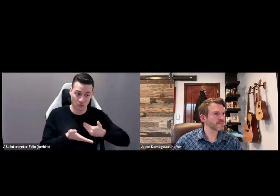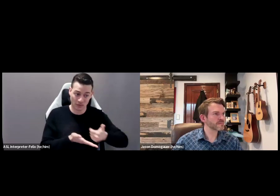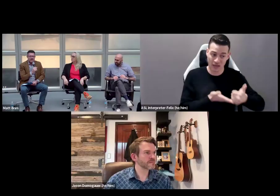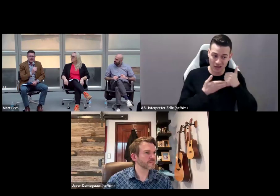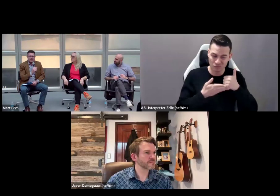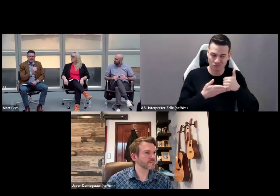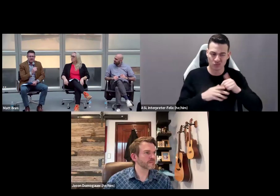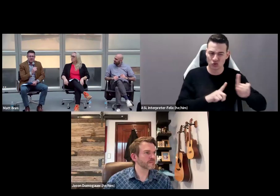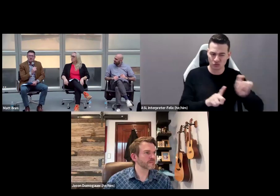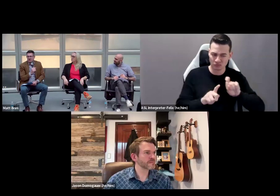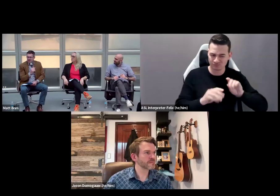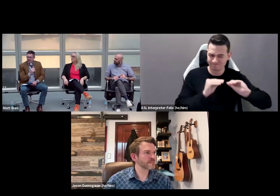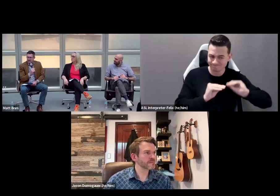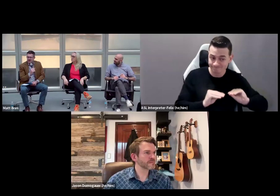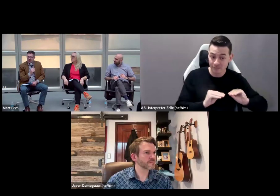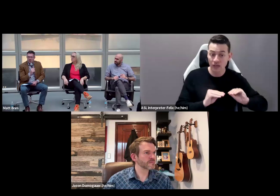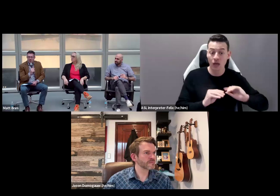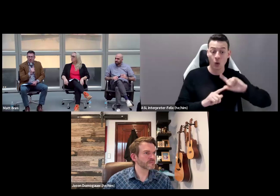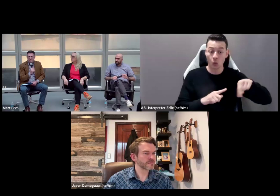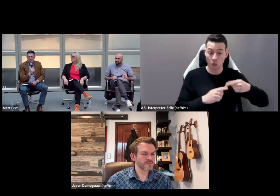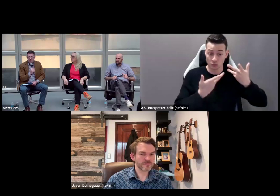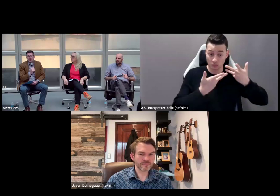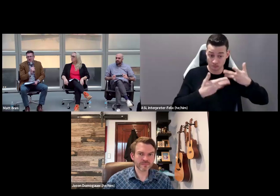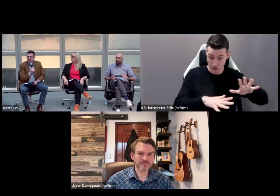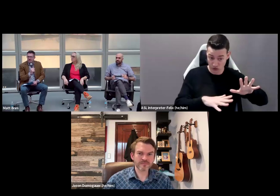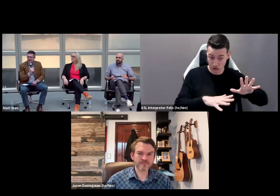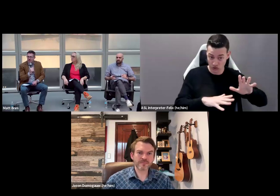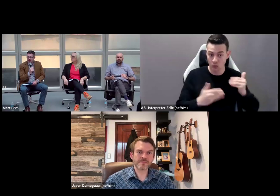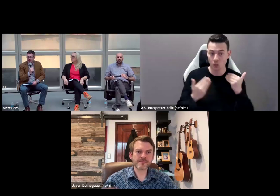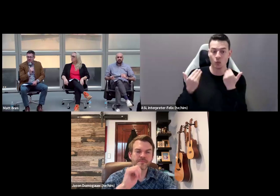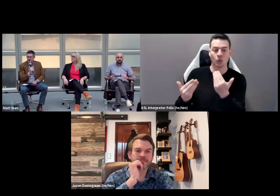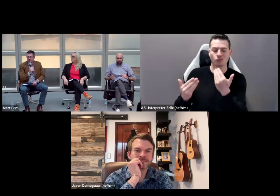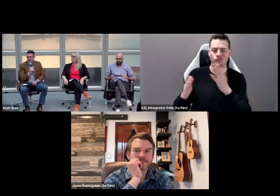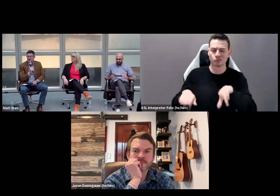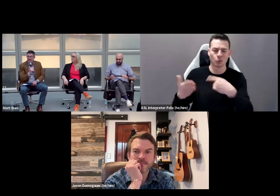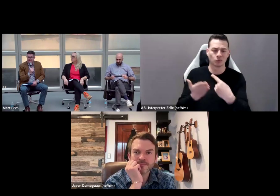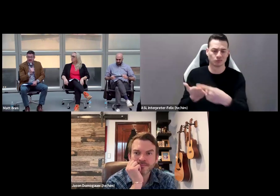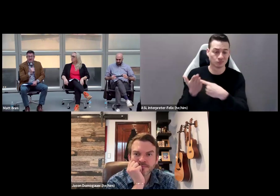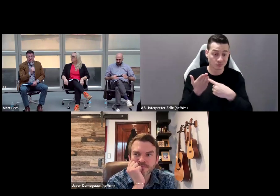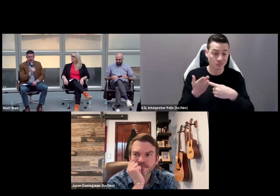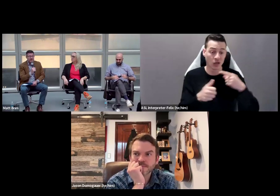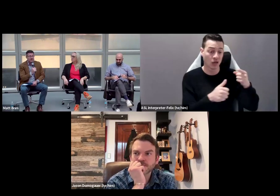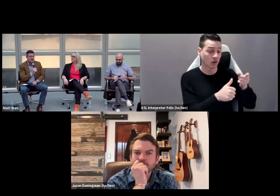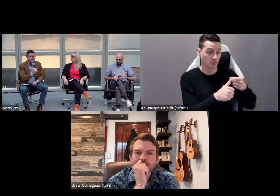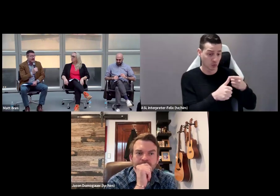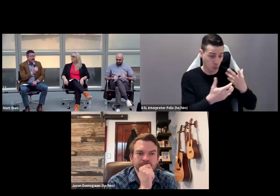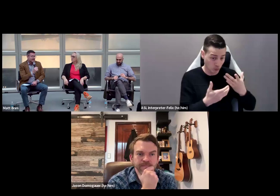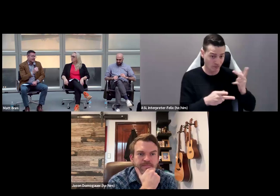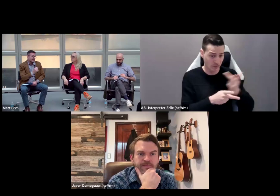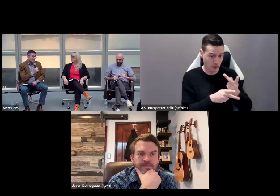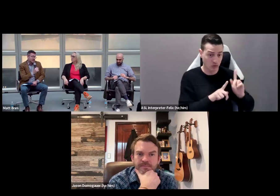minute, is student-centered. And so what we want to do, the survey was of students' needs and barriers